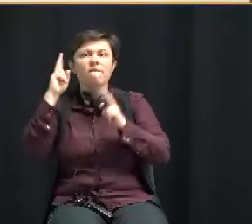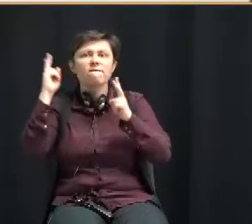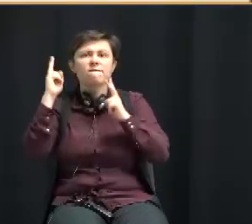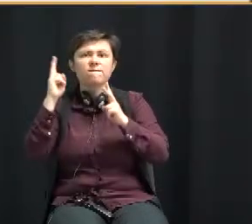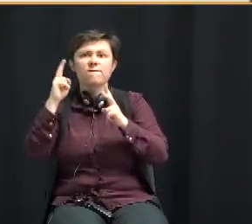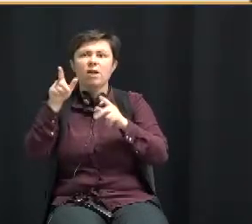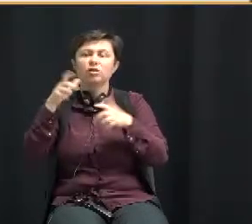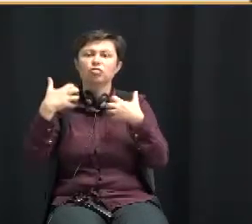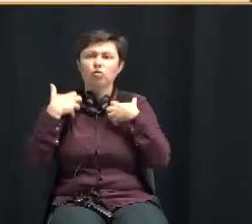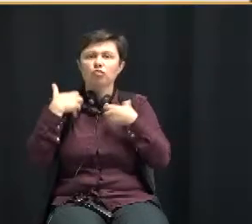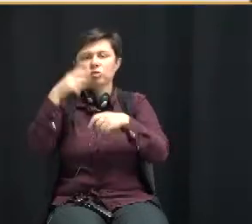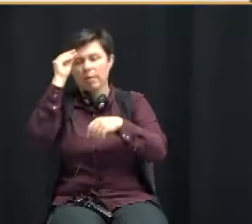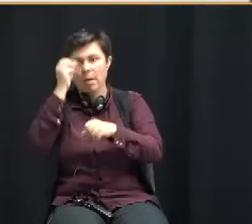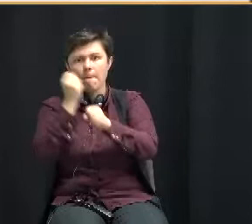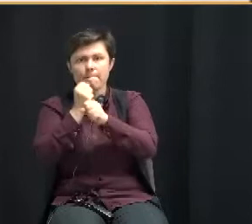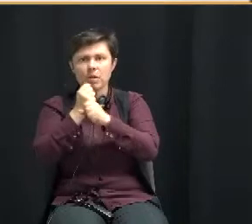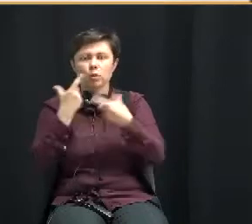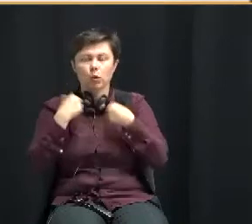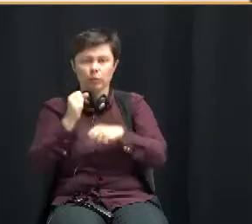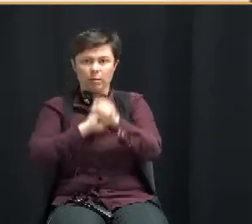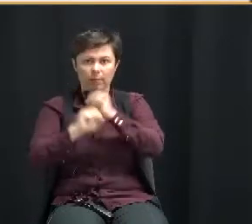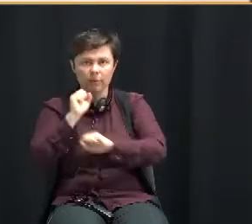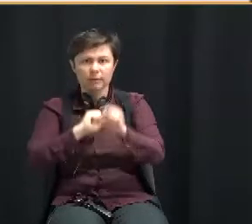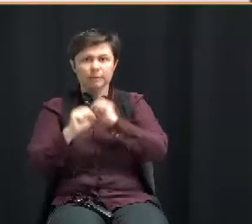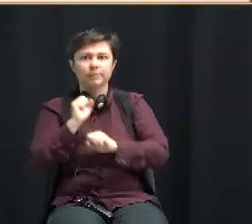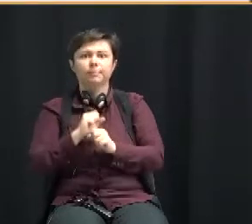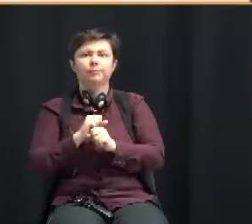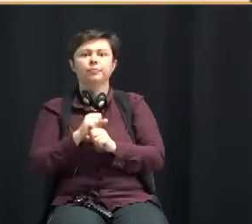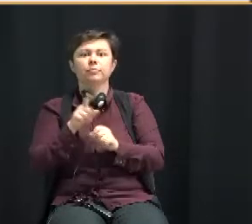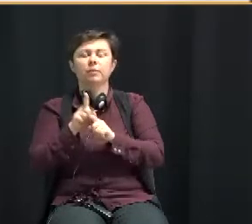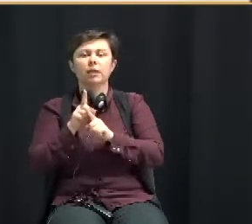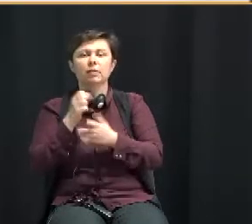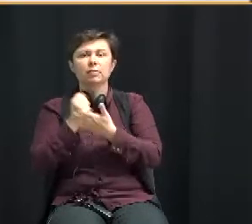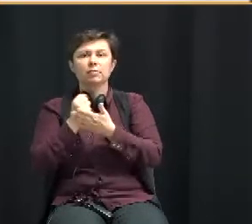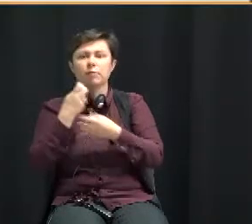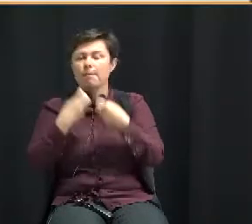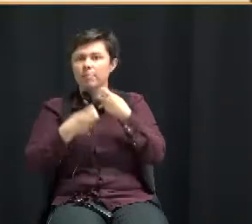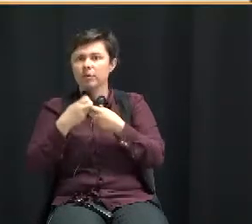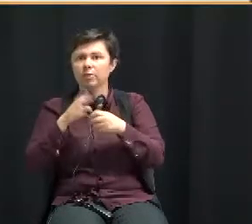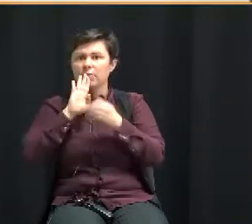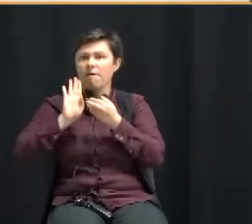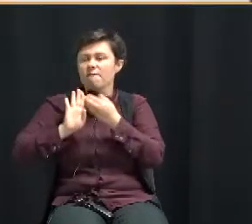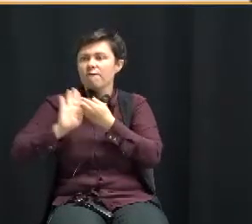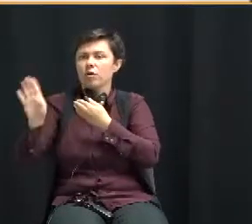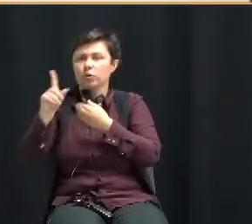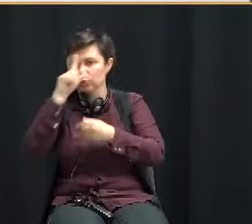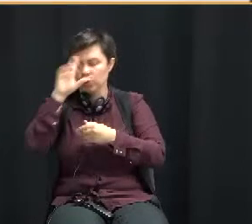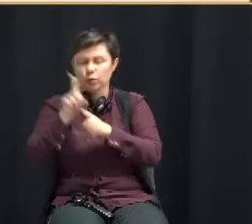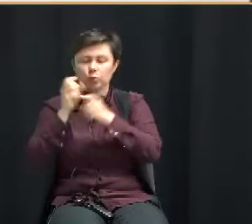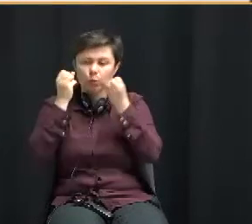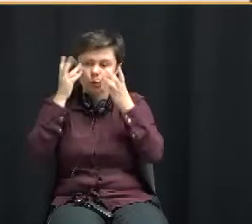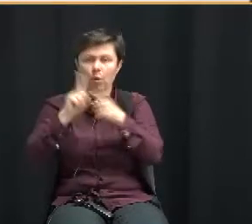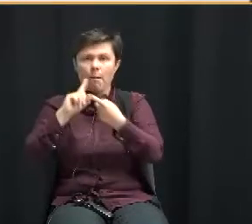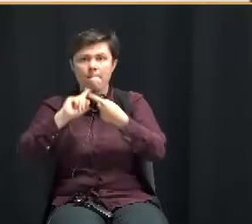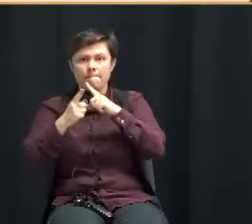accessible public transport is a key to including people with disability into social life. We